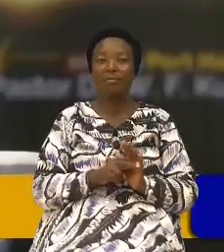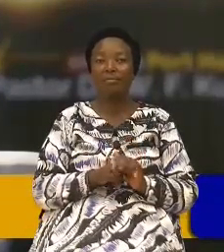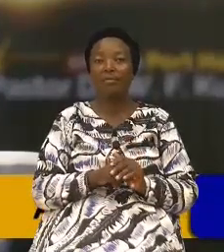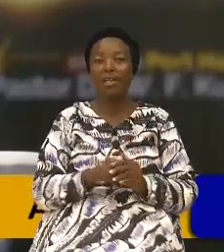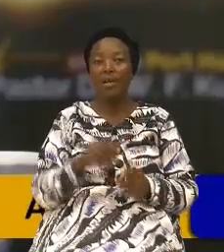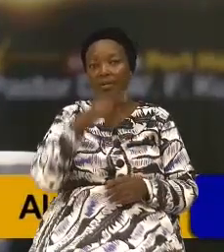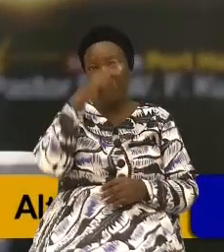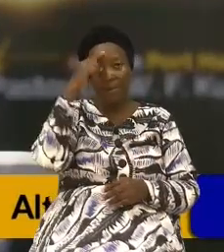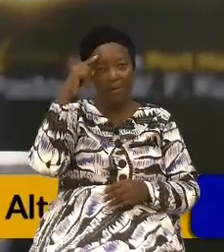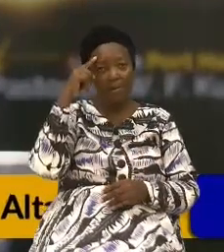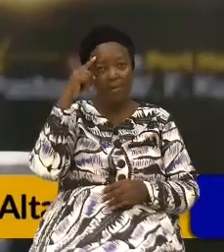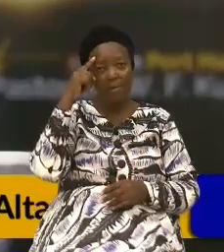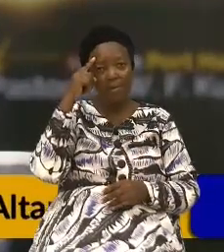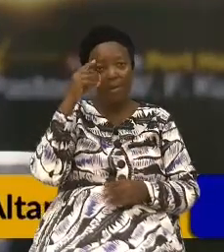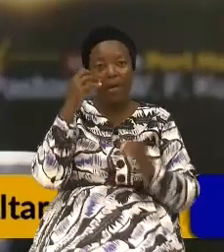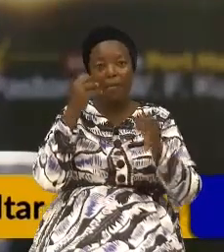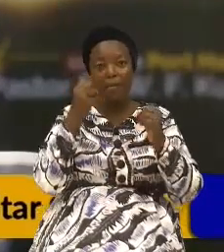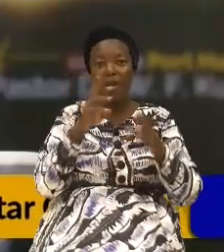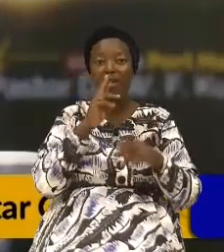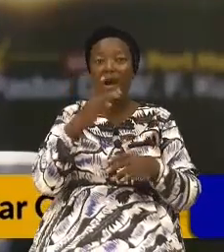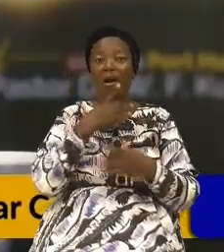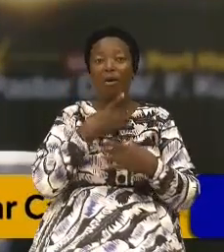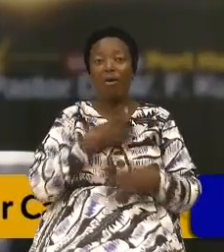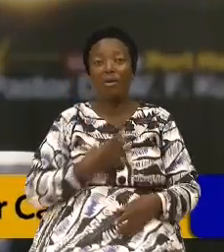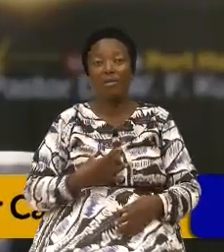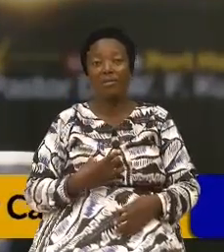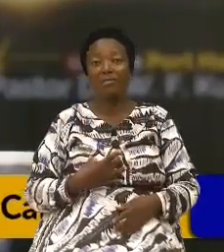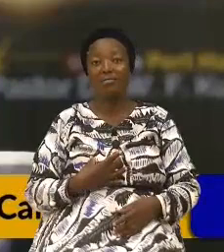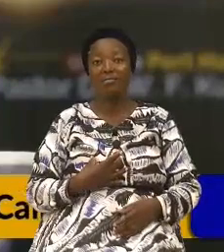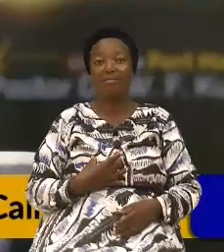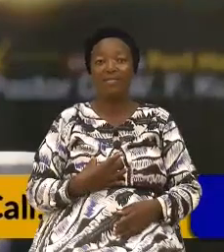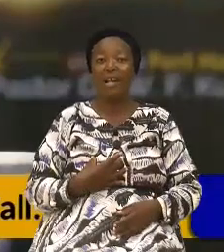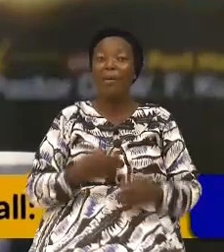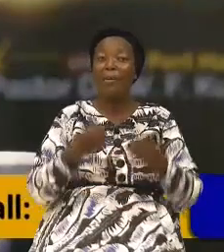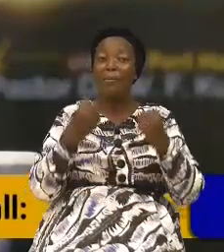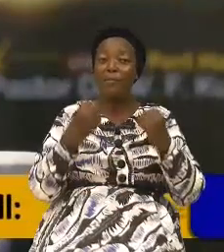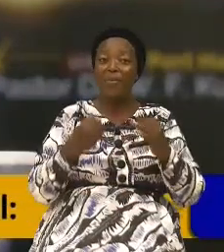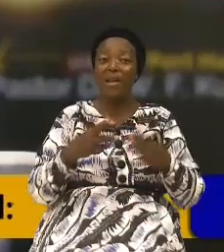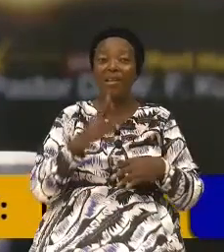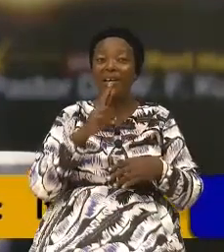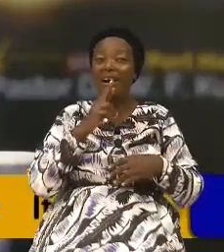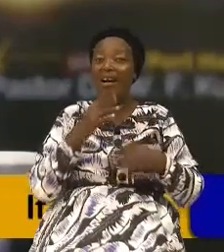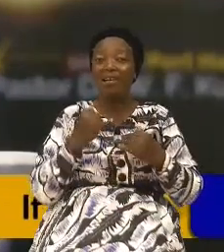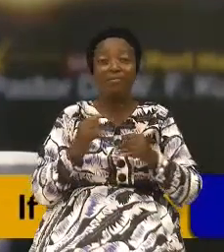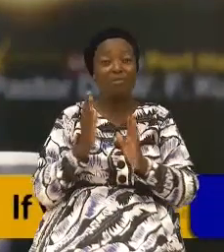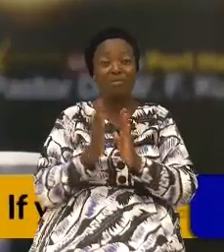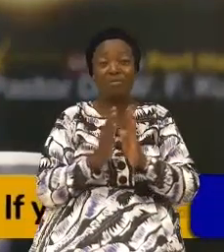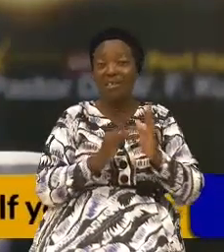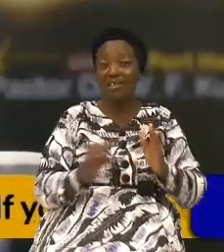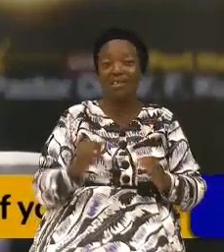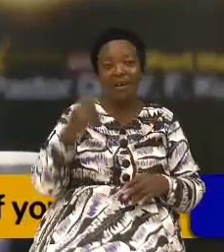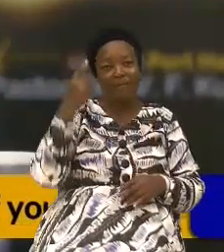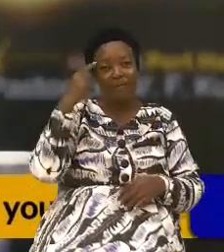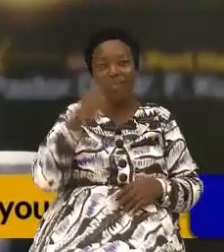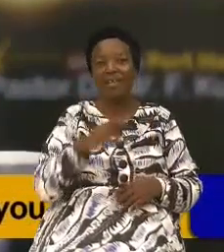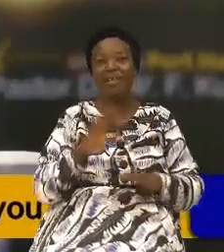Because many are hungry. Many they are salivating for their